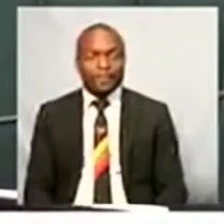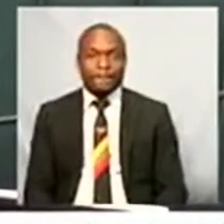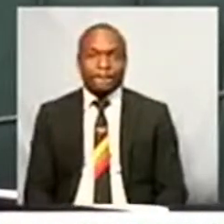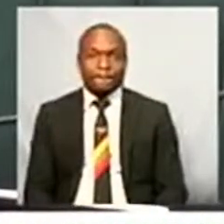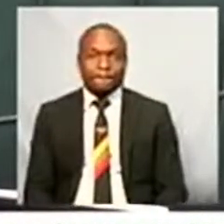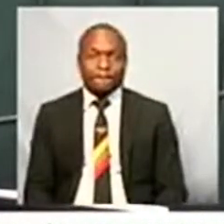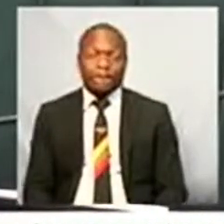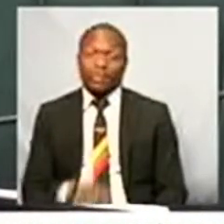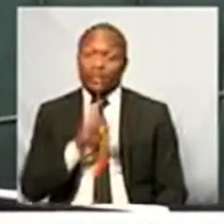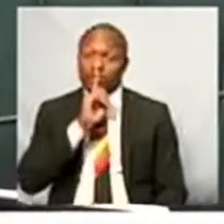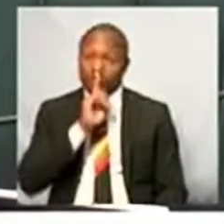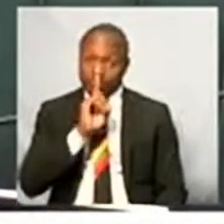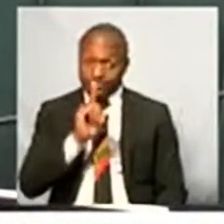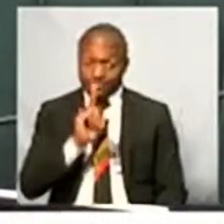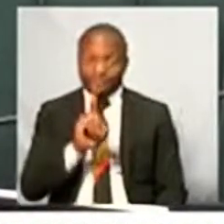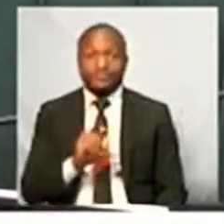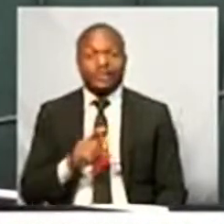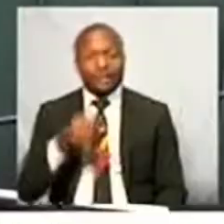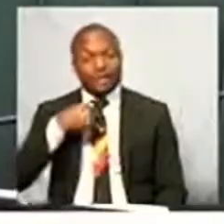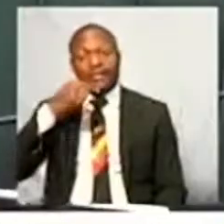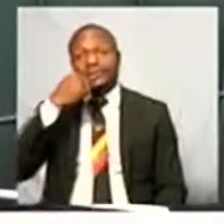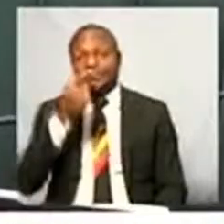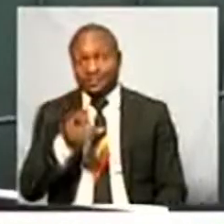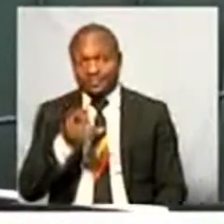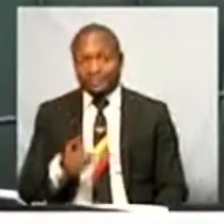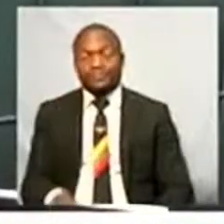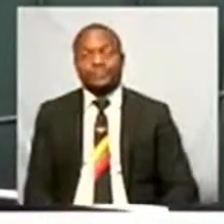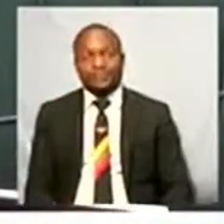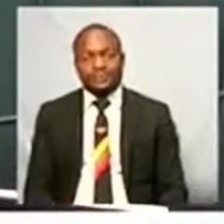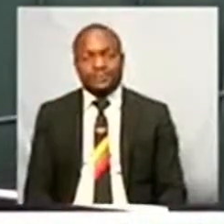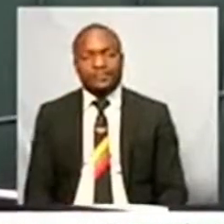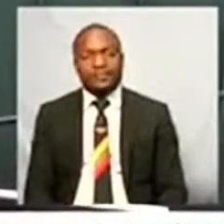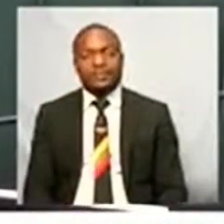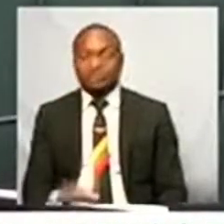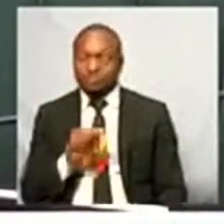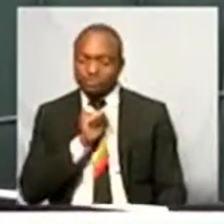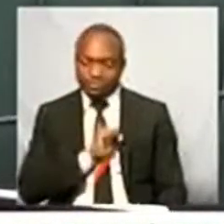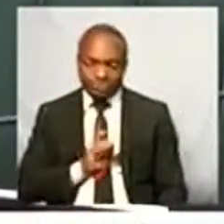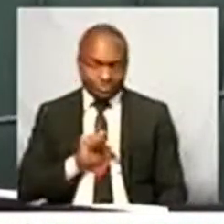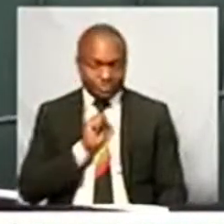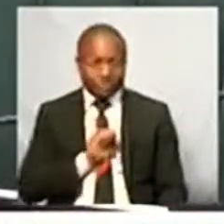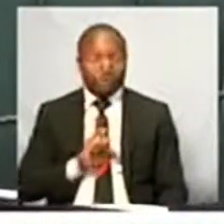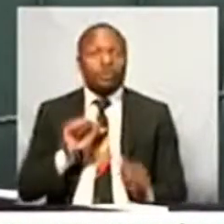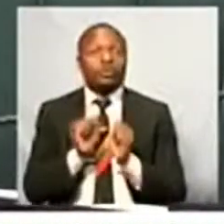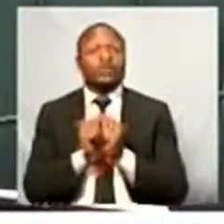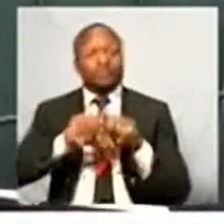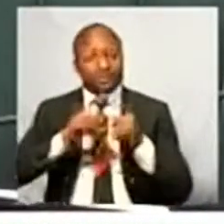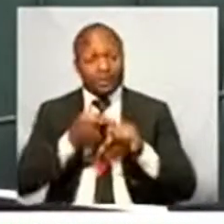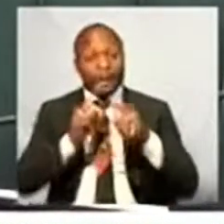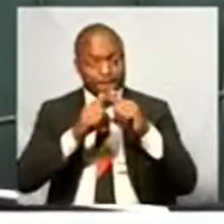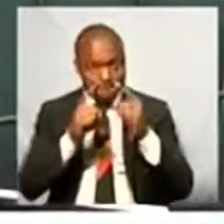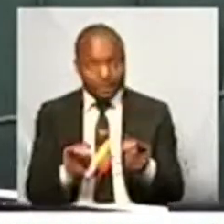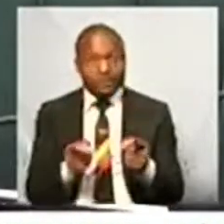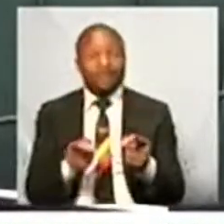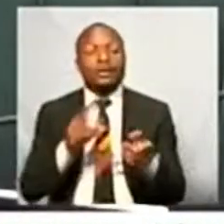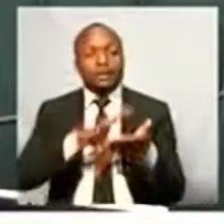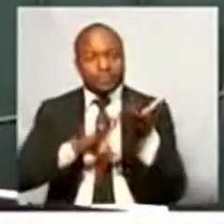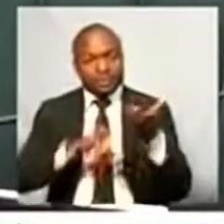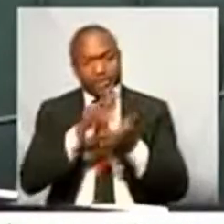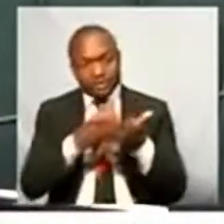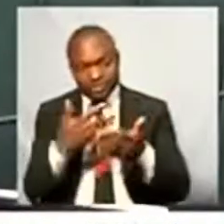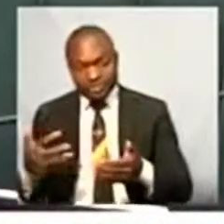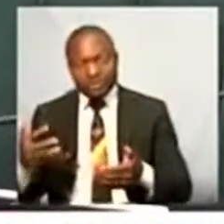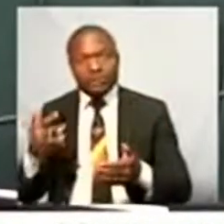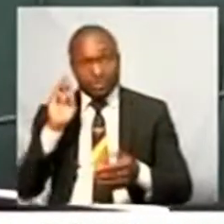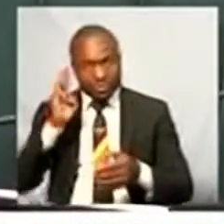So, indeed, as I said earlier, I really sympathize with our colleagues, but I believe that there is something that is being